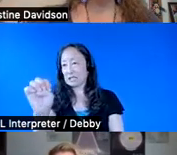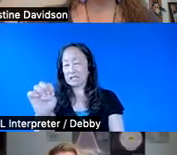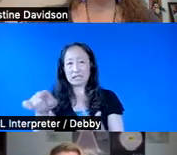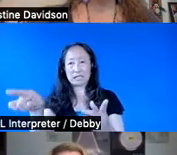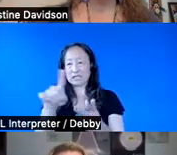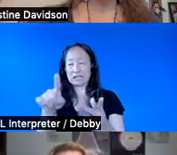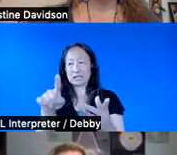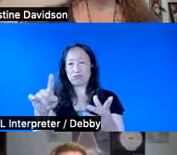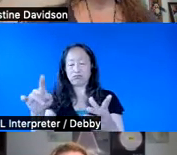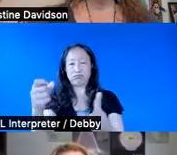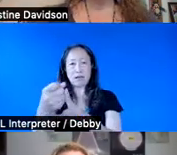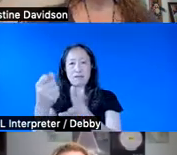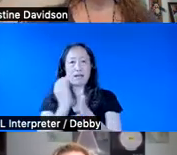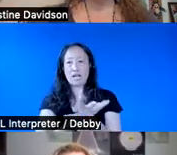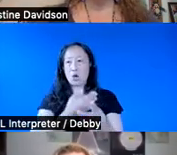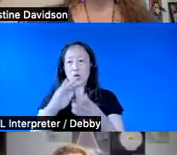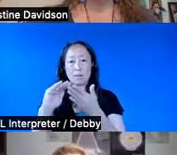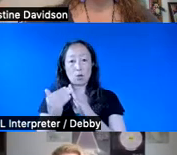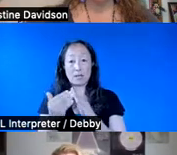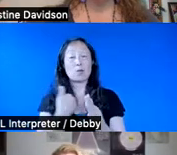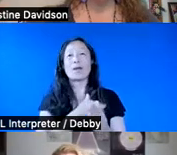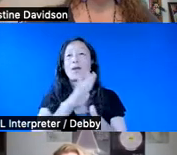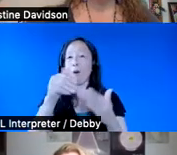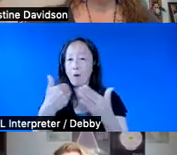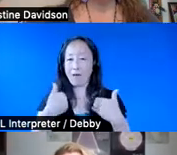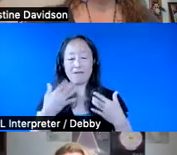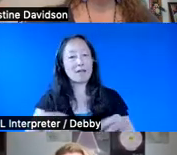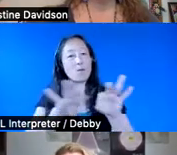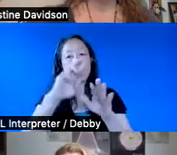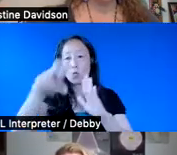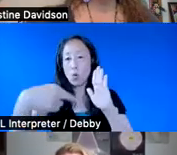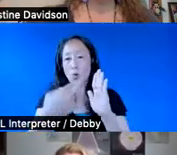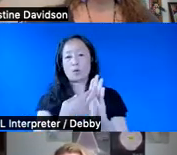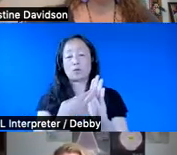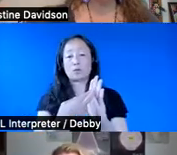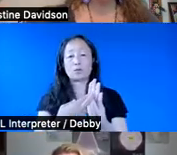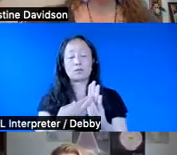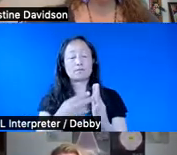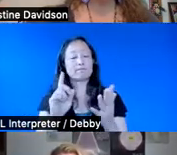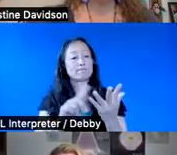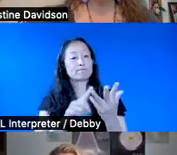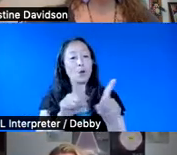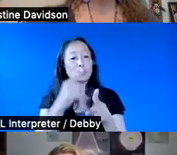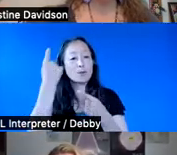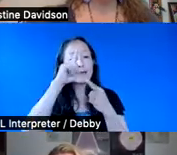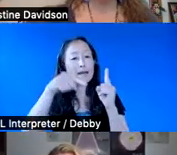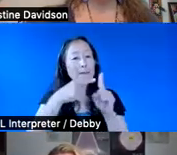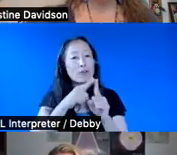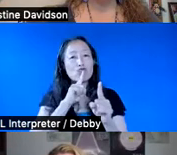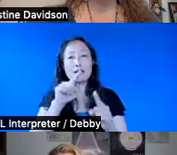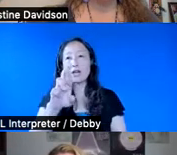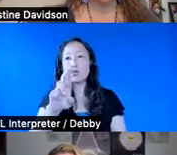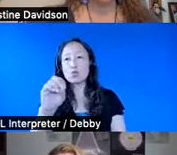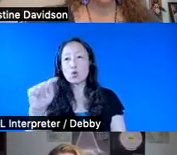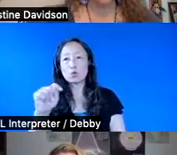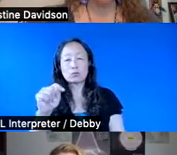coming in from it. Okay? Thinking about like what are the root causes of sexual violence in Indian country. So we're